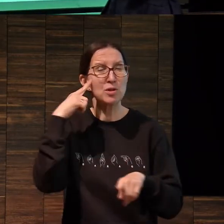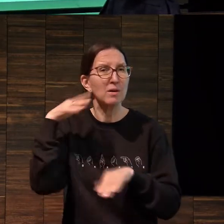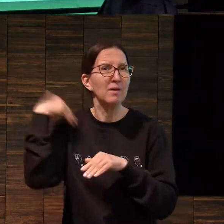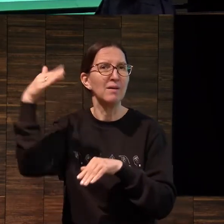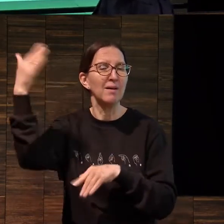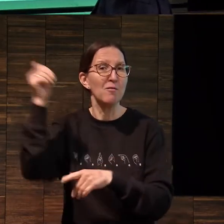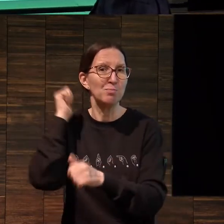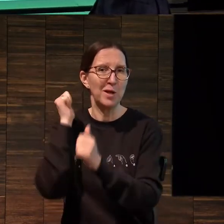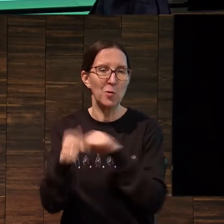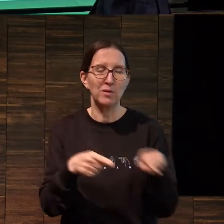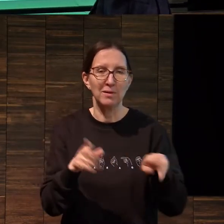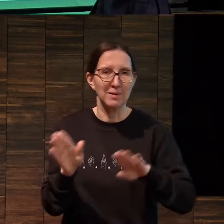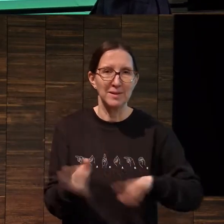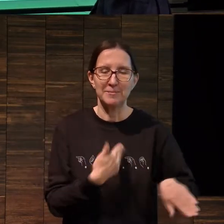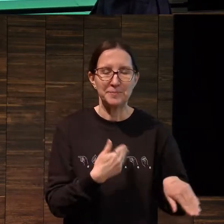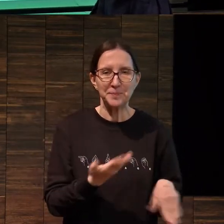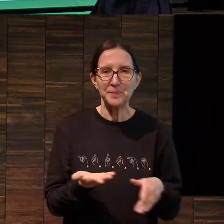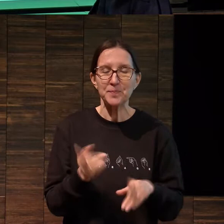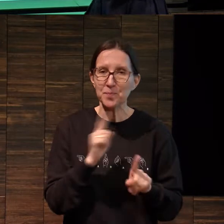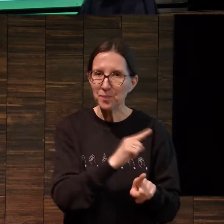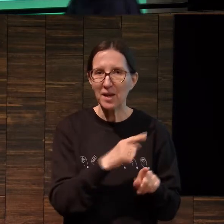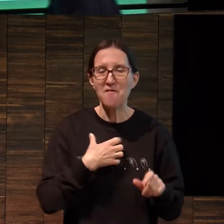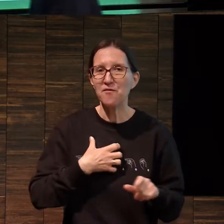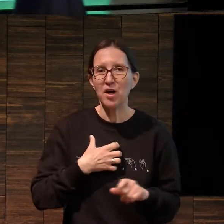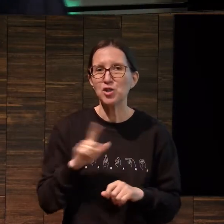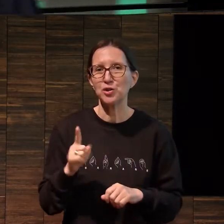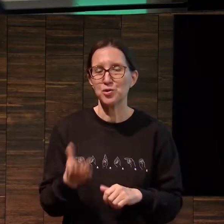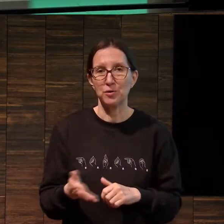Sorry, my mental model is